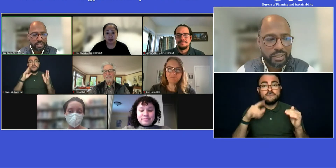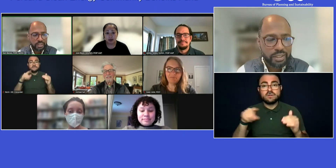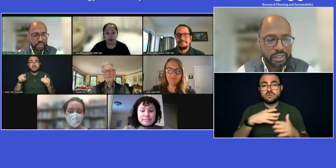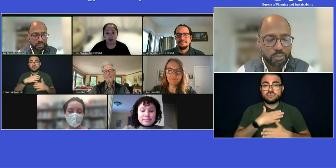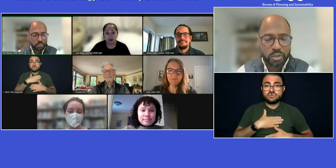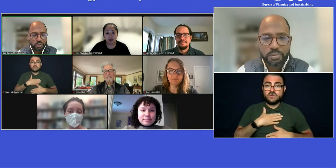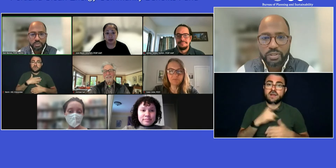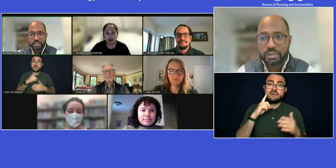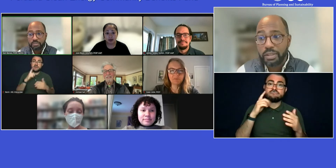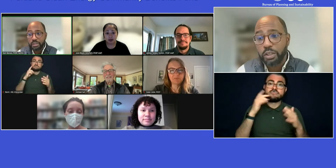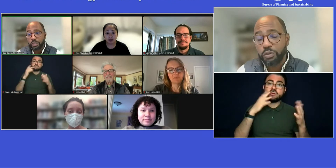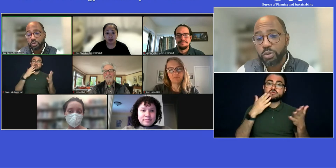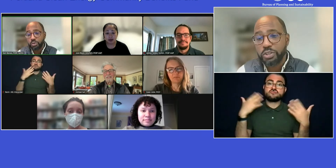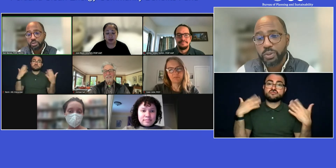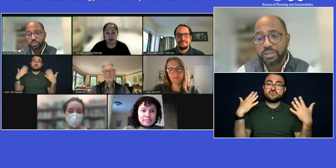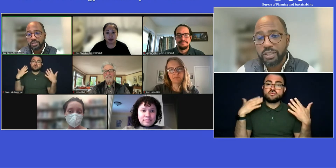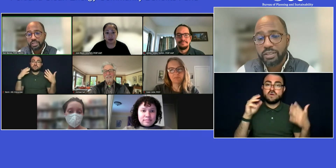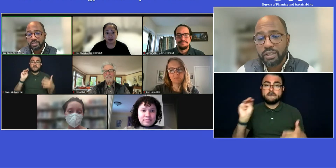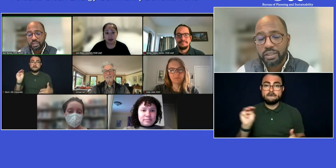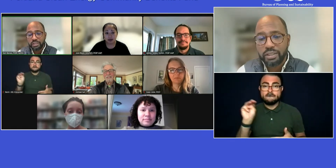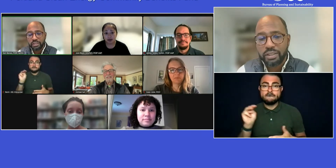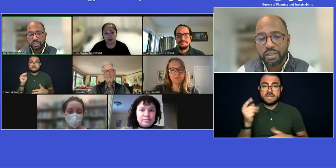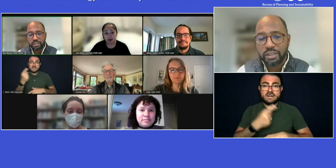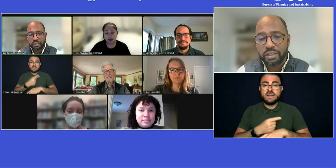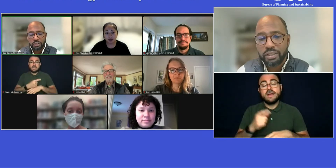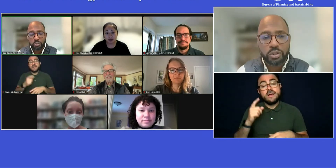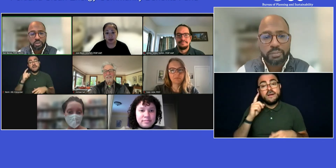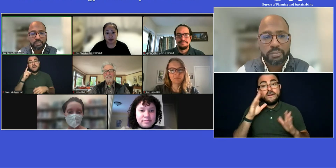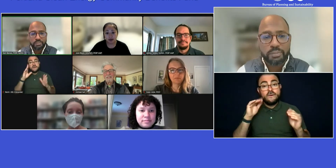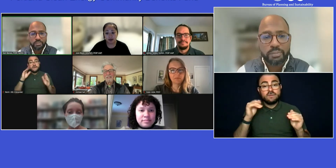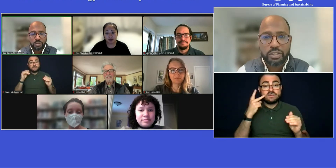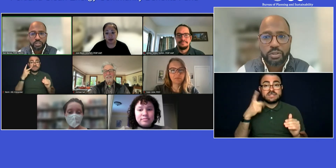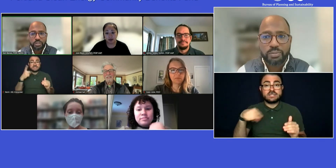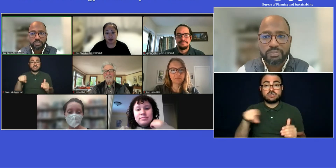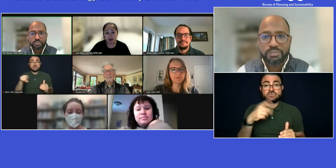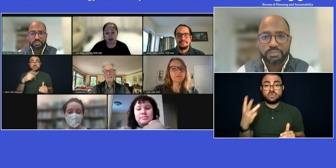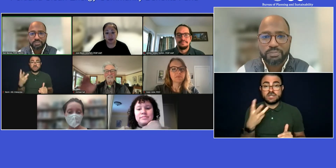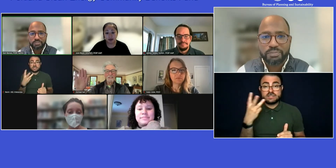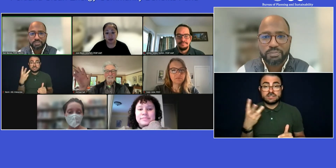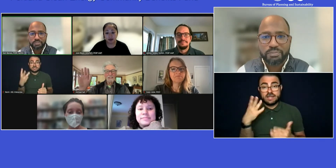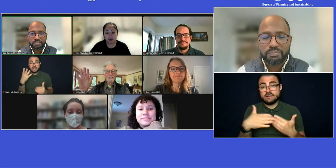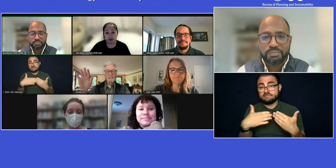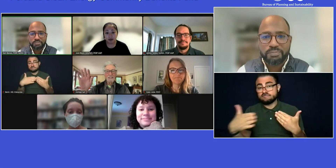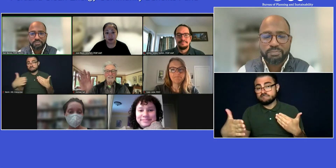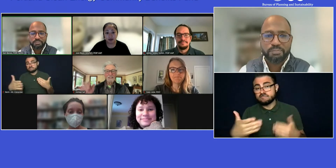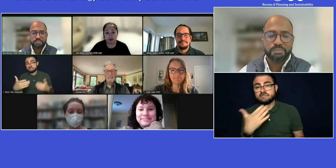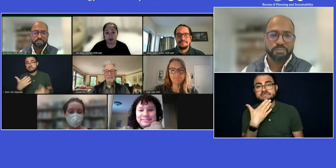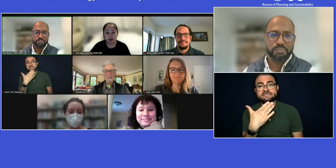Monday, and we hope to see many of you this Wednesday and then onward. Thank you.